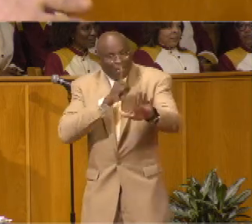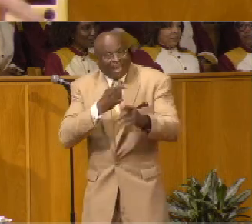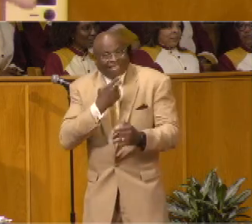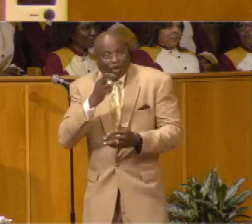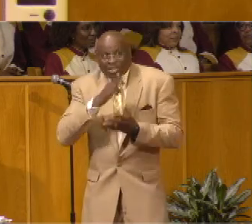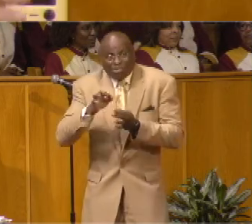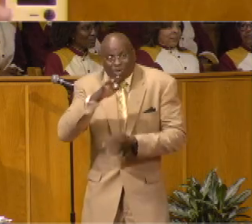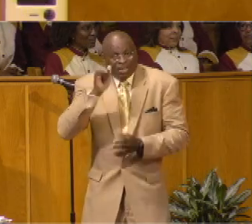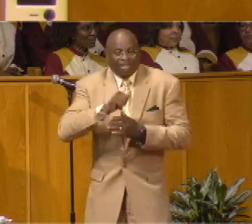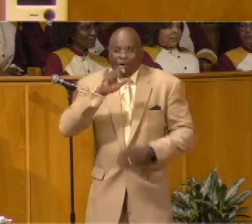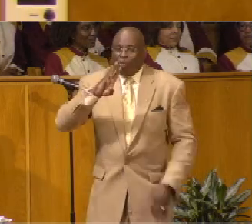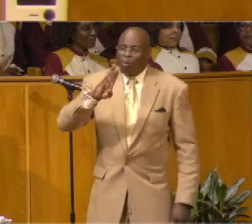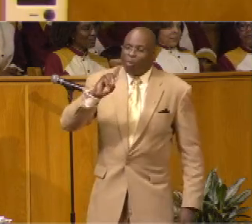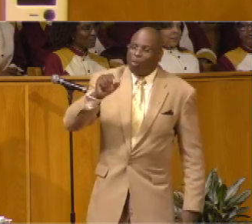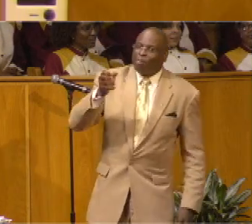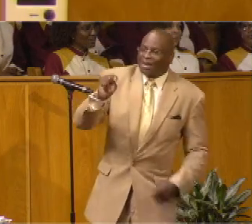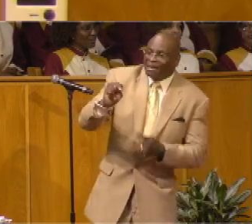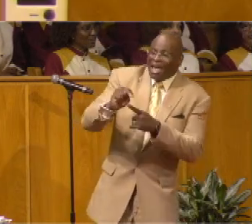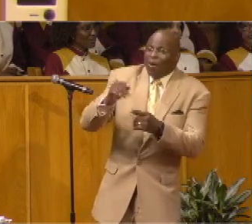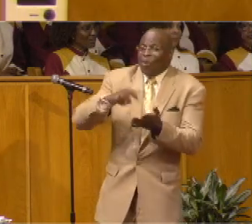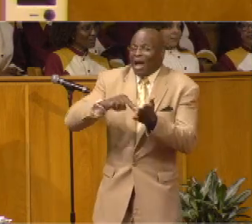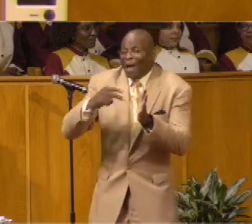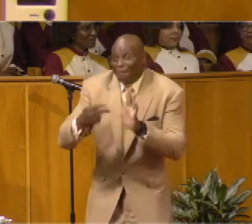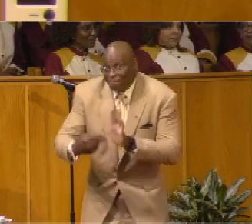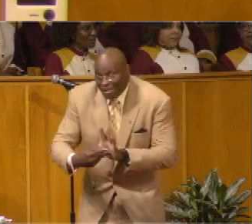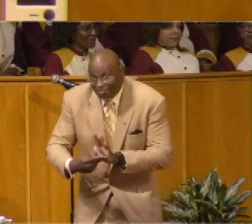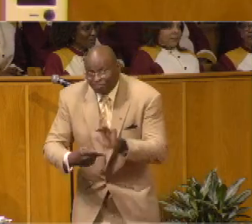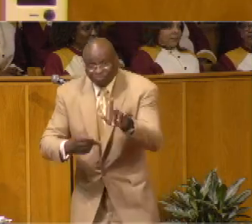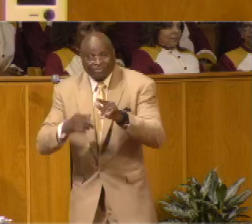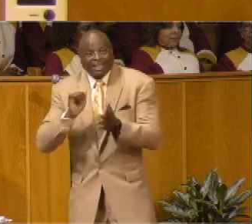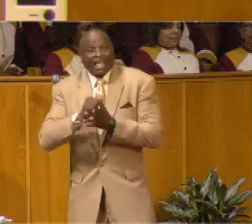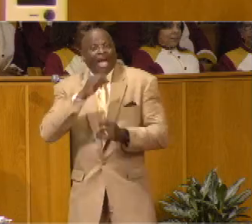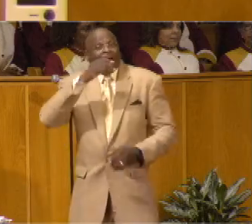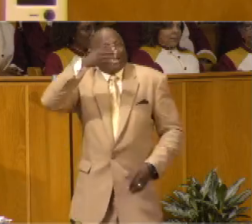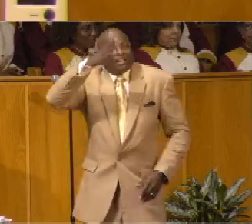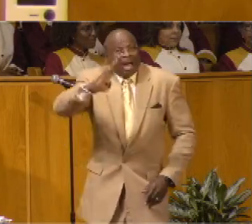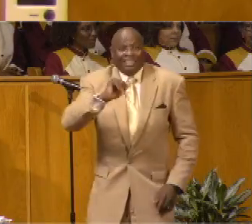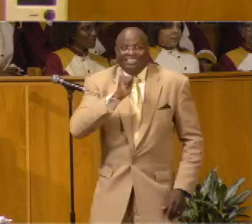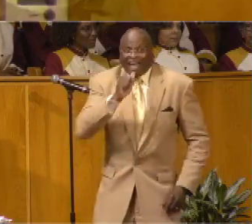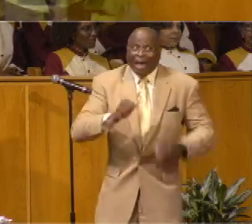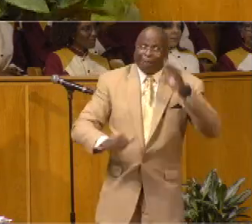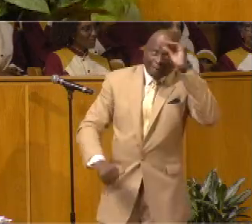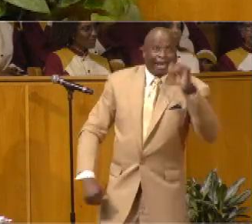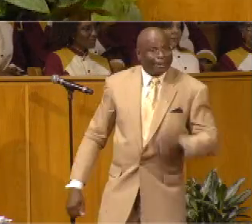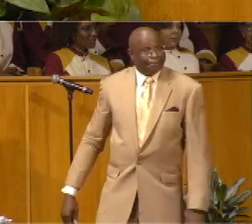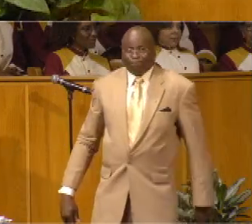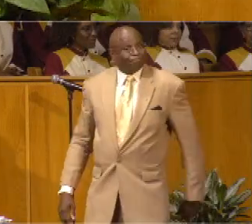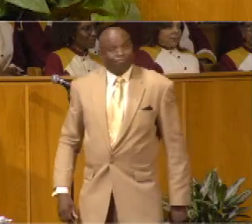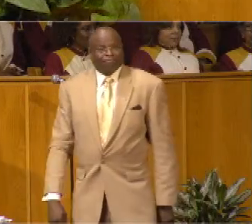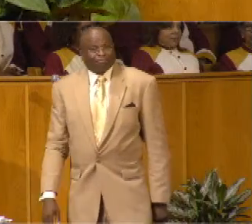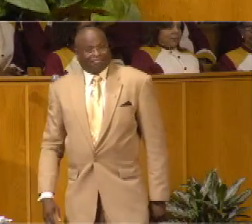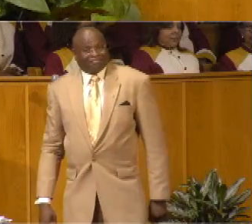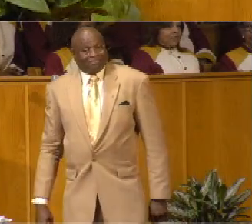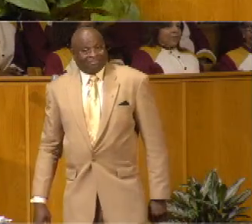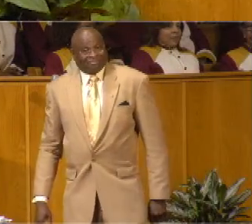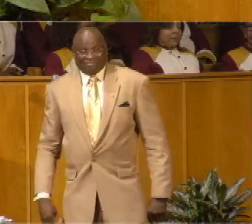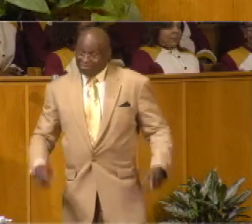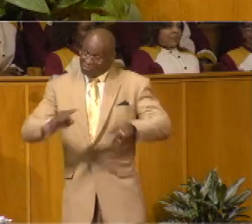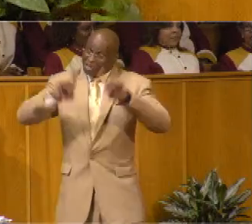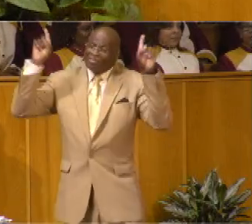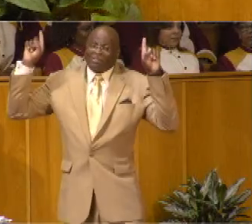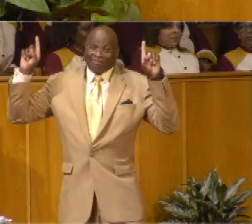Holy Spirit is a woman. What I am saying is that God ain't a man. Okay. I'm going to say that